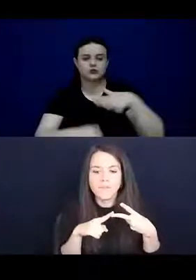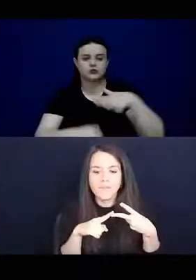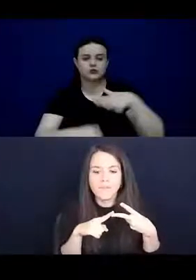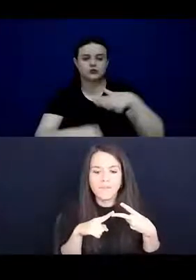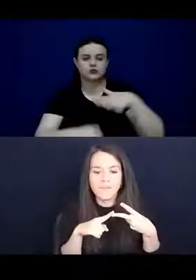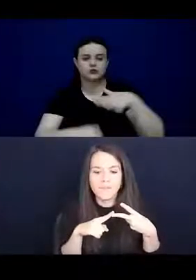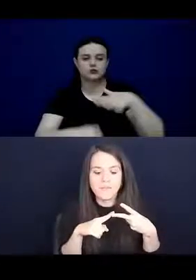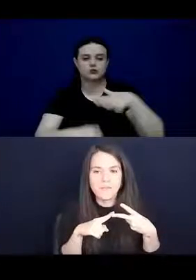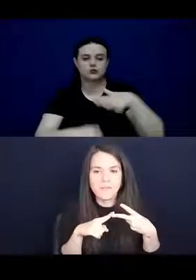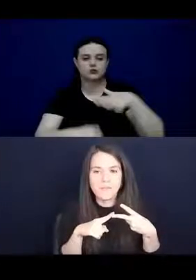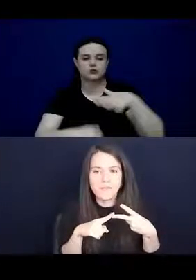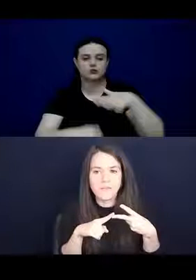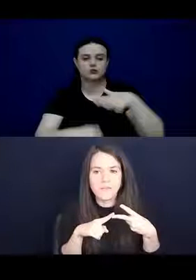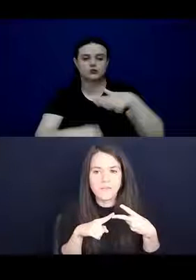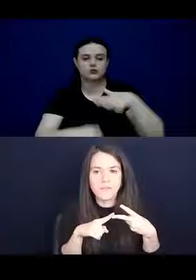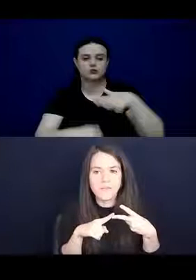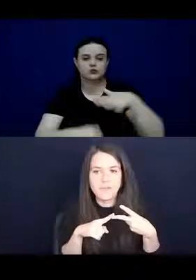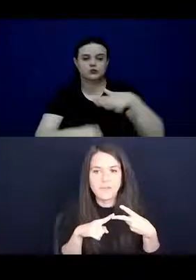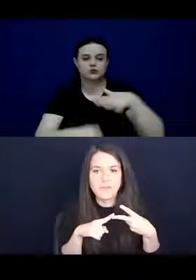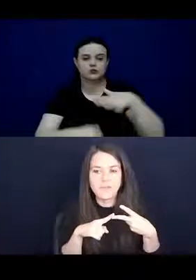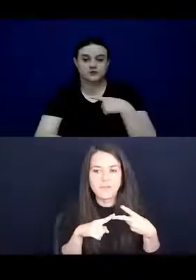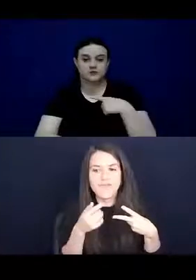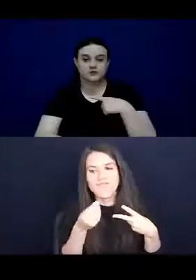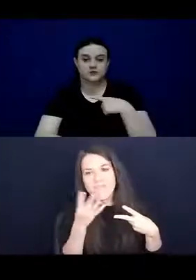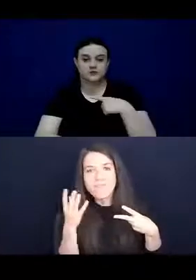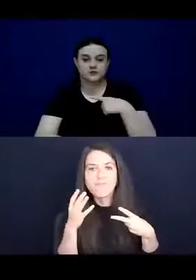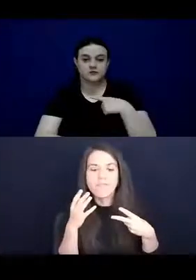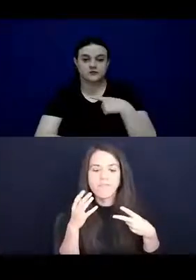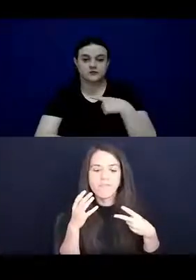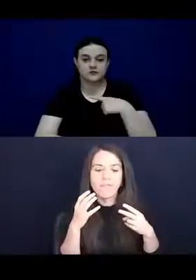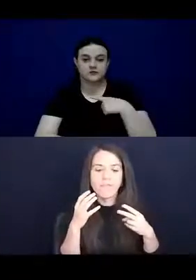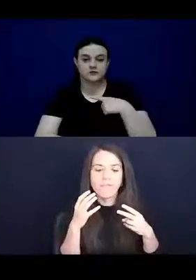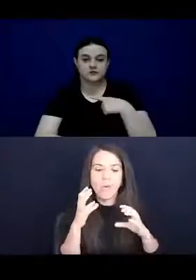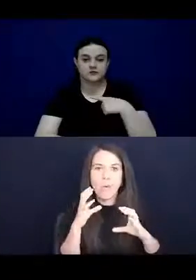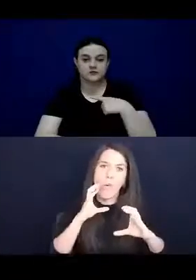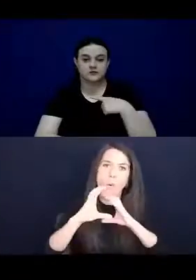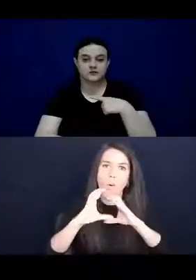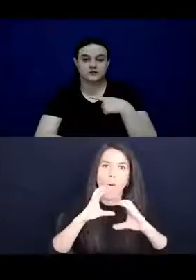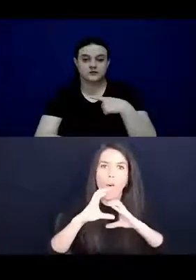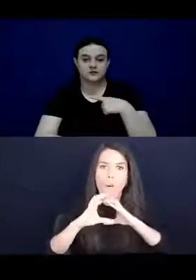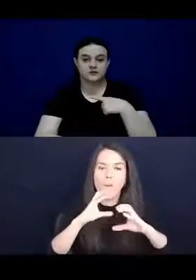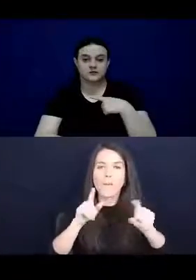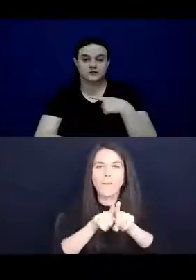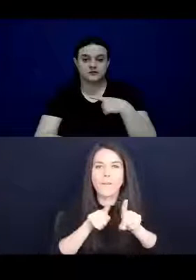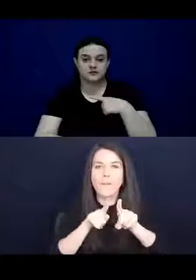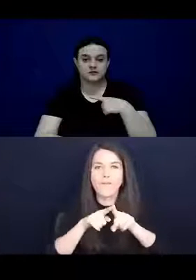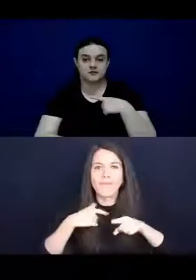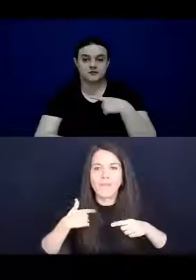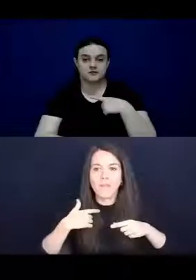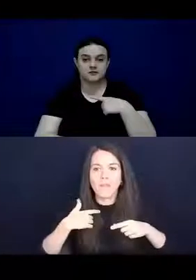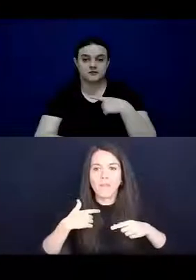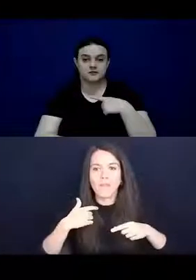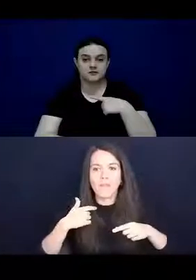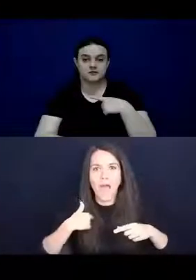wearables for communication, and also furniture. So we have something that we call the chairable, which is something that can be attached